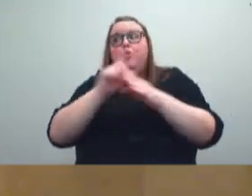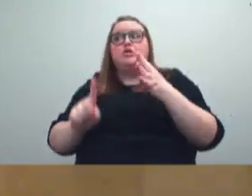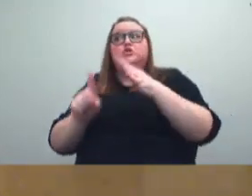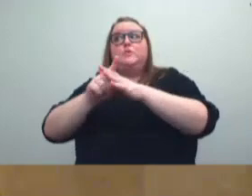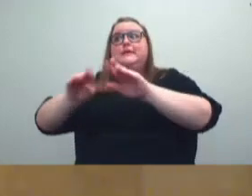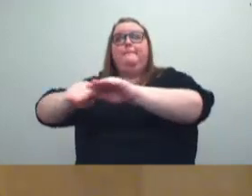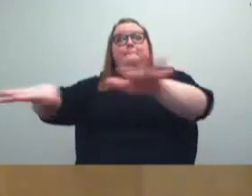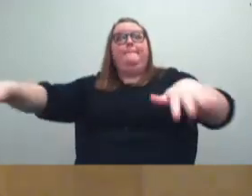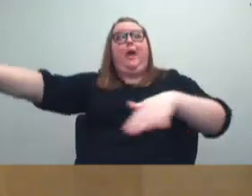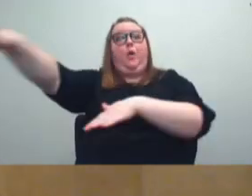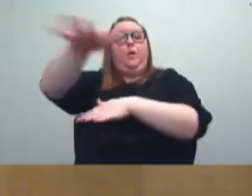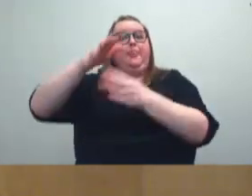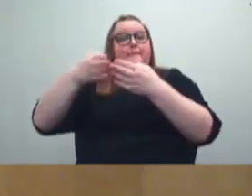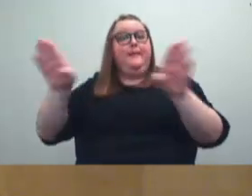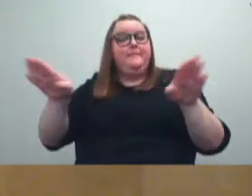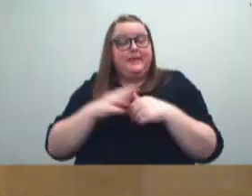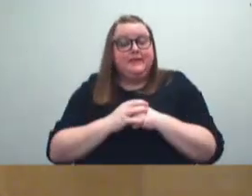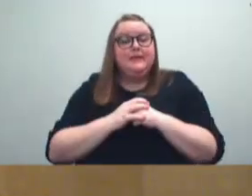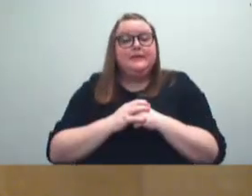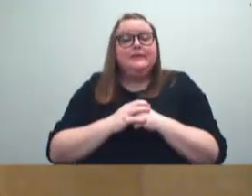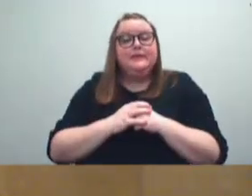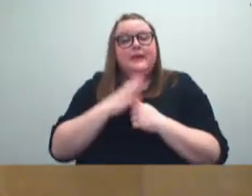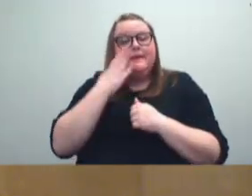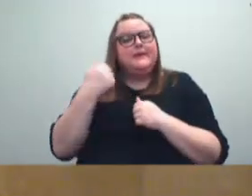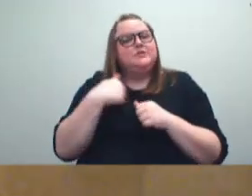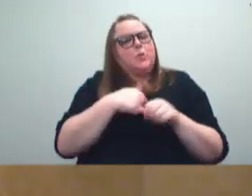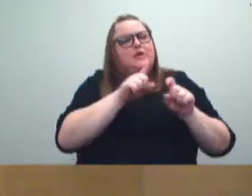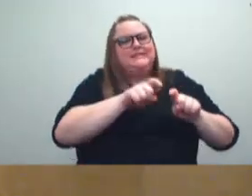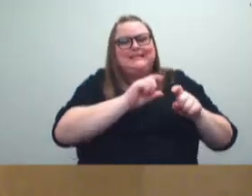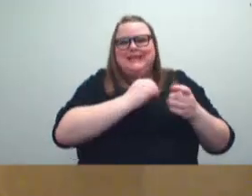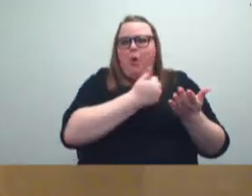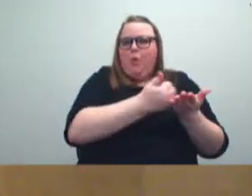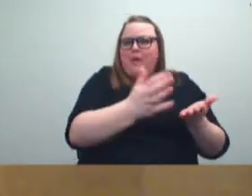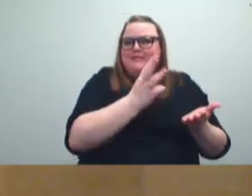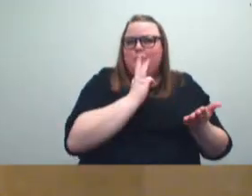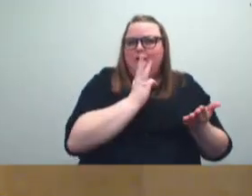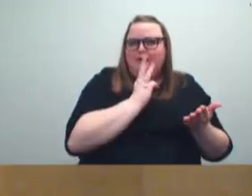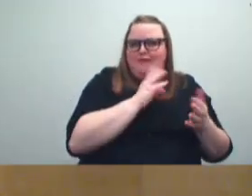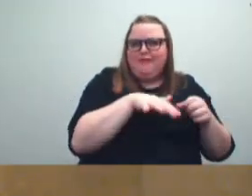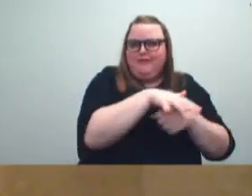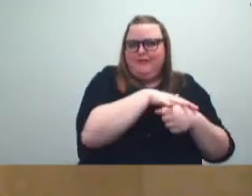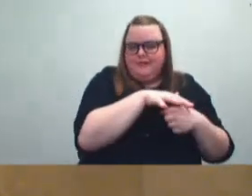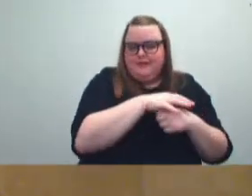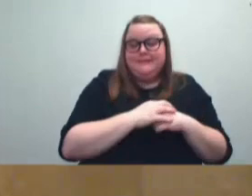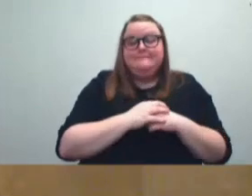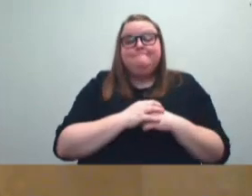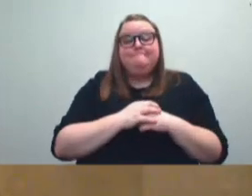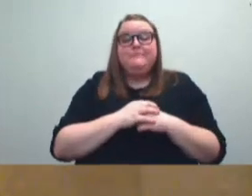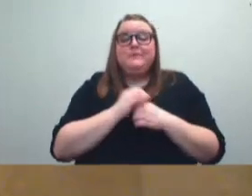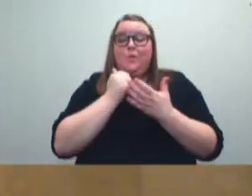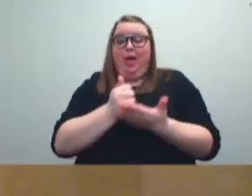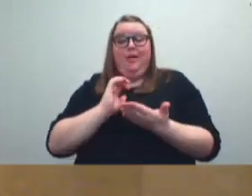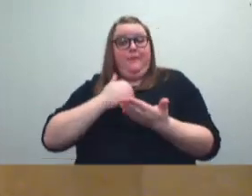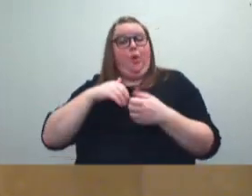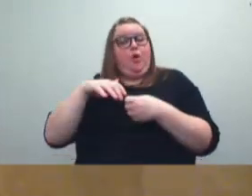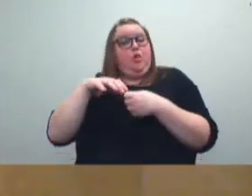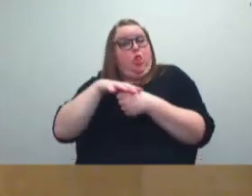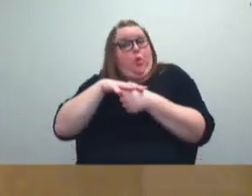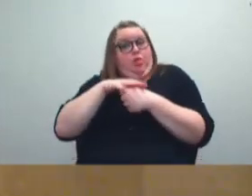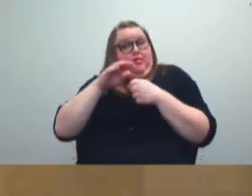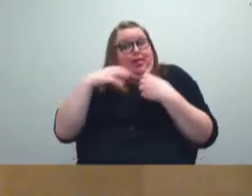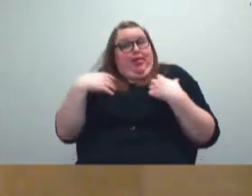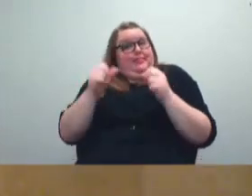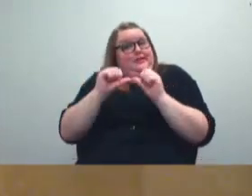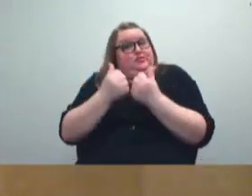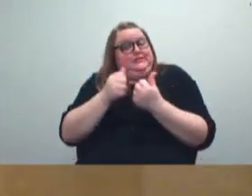will be testing the wastewater and know. This will help local health agencies develop a predictive tool to assist in managing